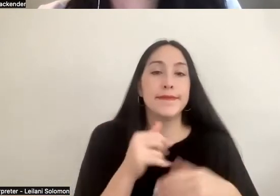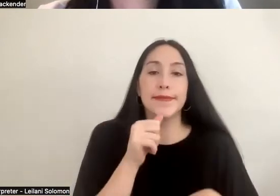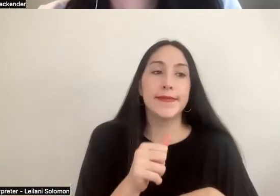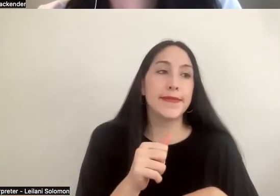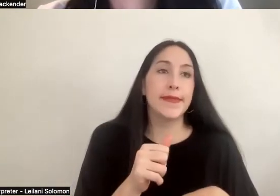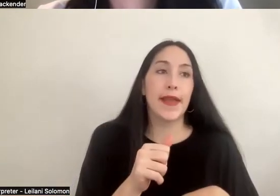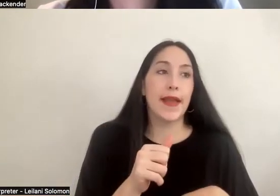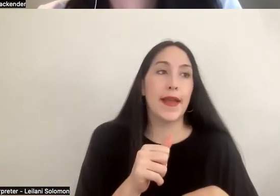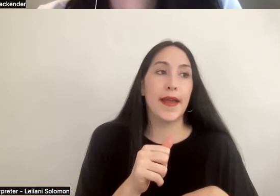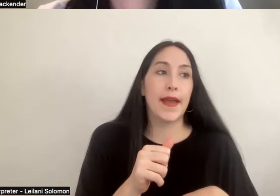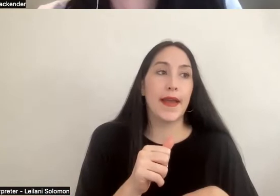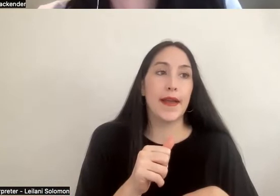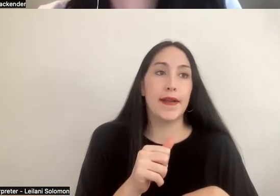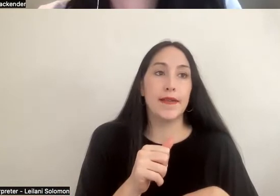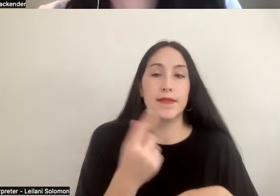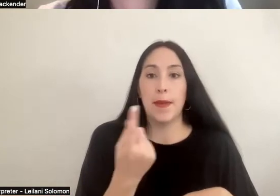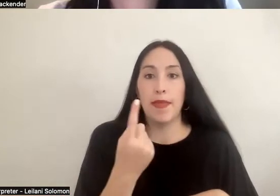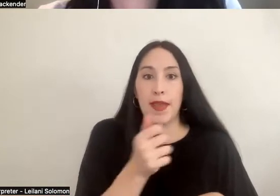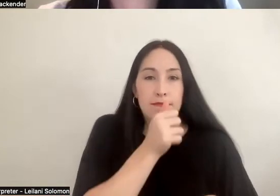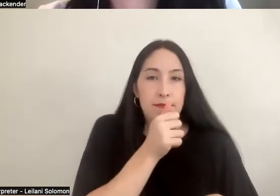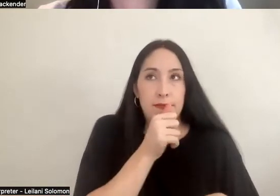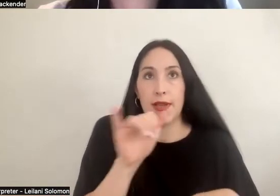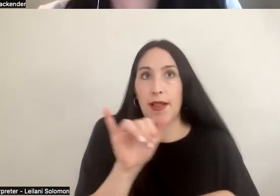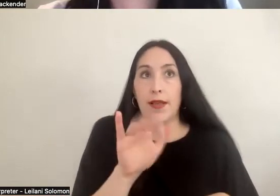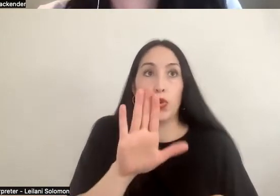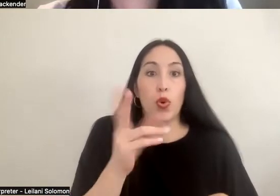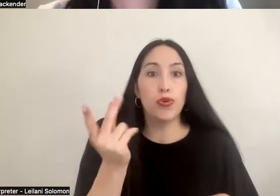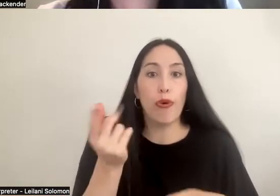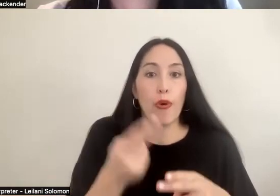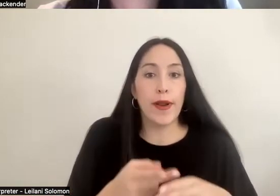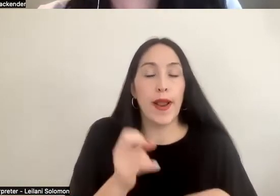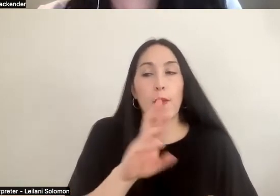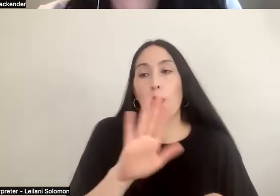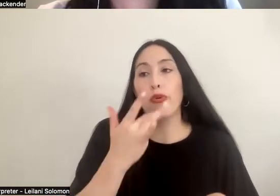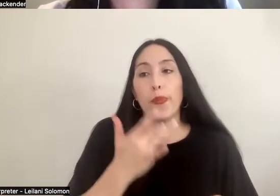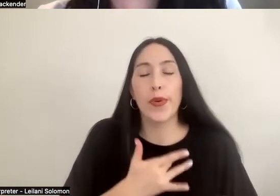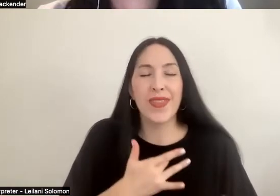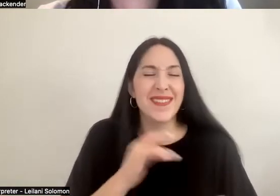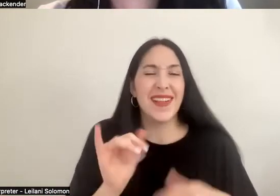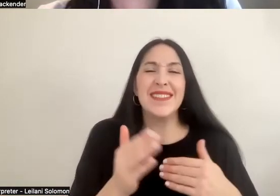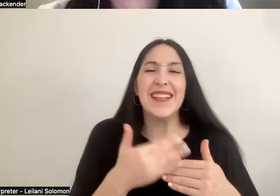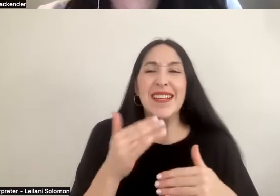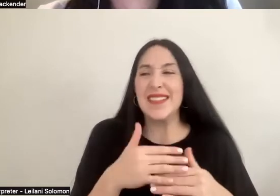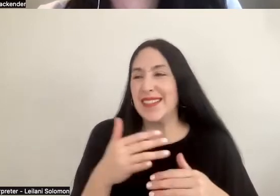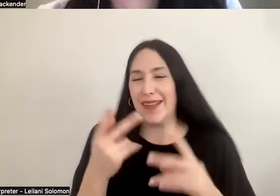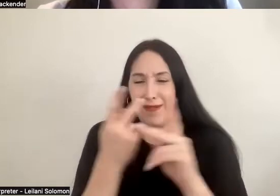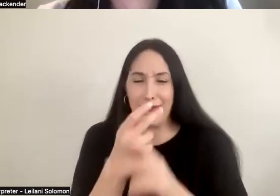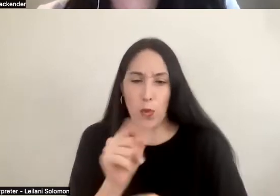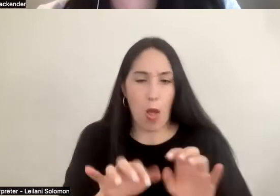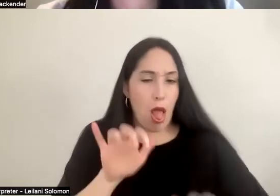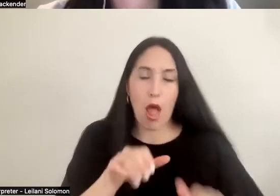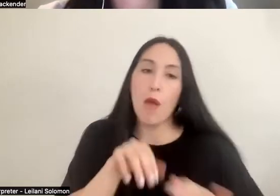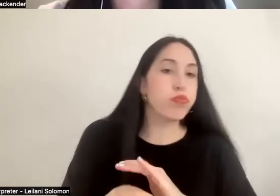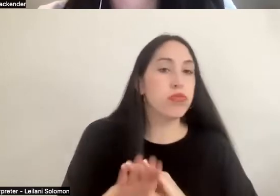media, like your dog's name and your date of birth, those are easily accessible to find out. And